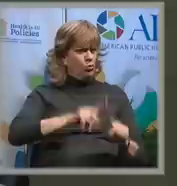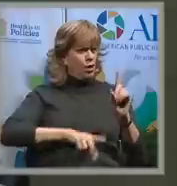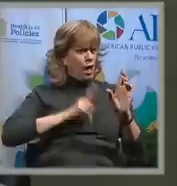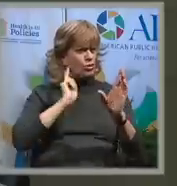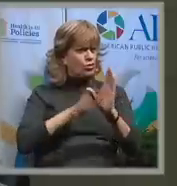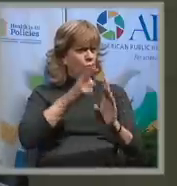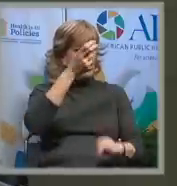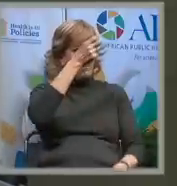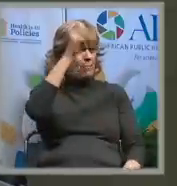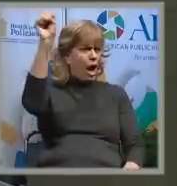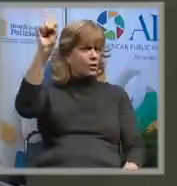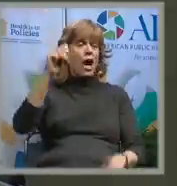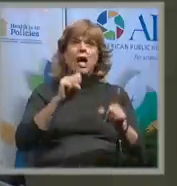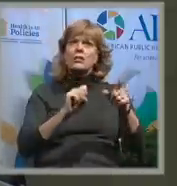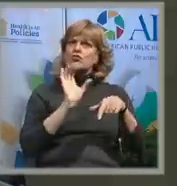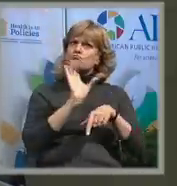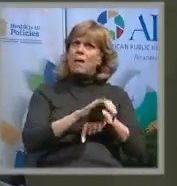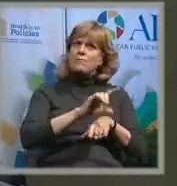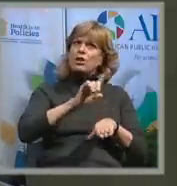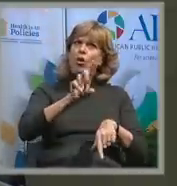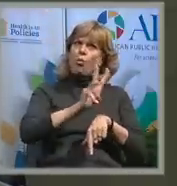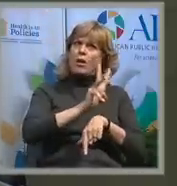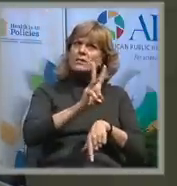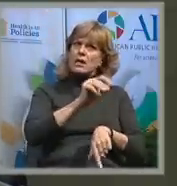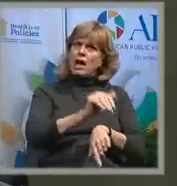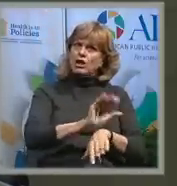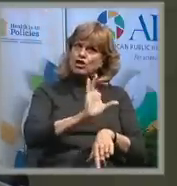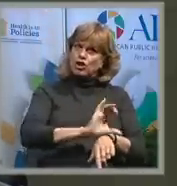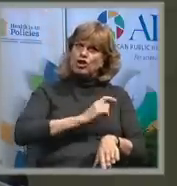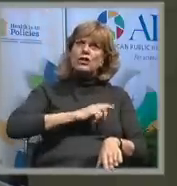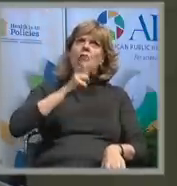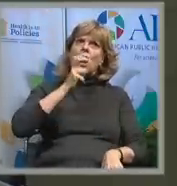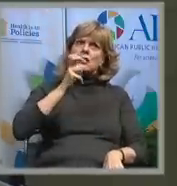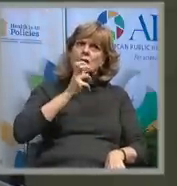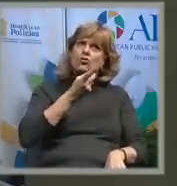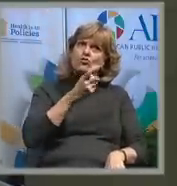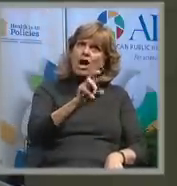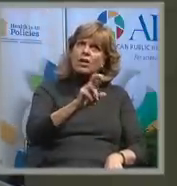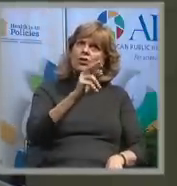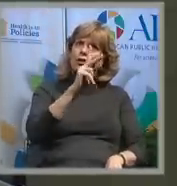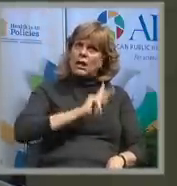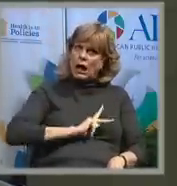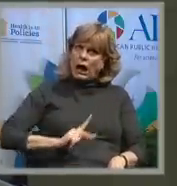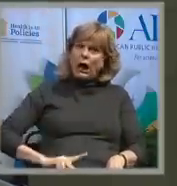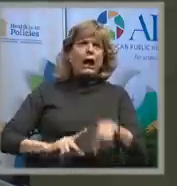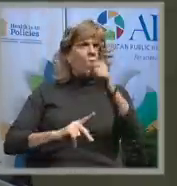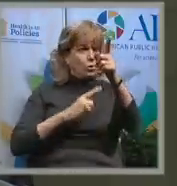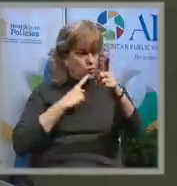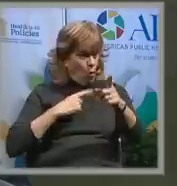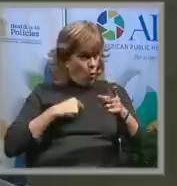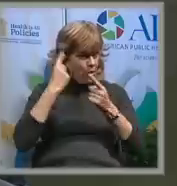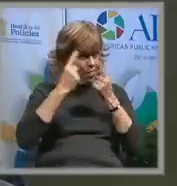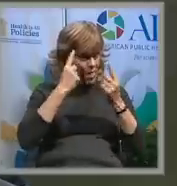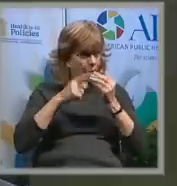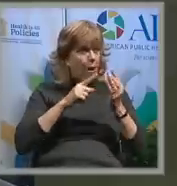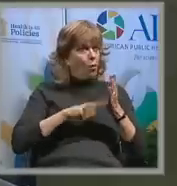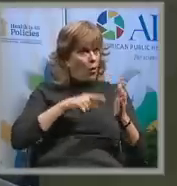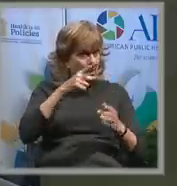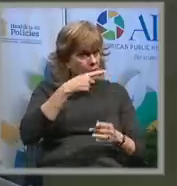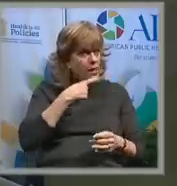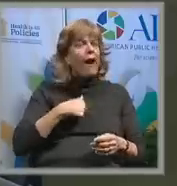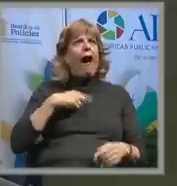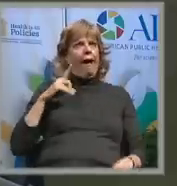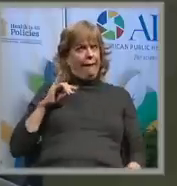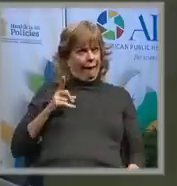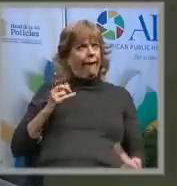And I said, you made me go and listen to him. I did. You told me to think carefully about what he said. I did. And